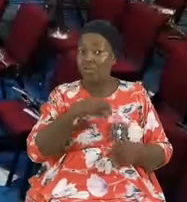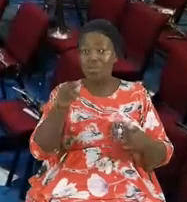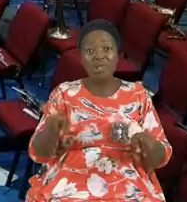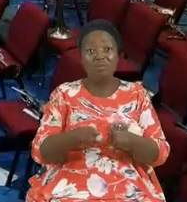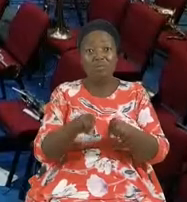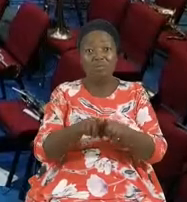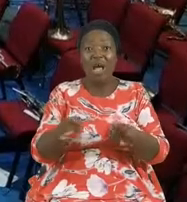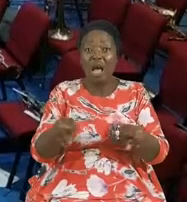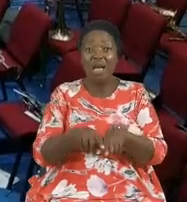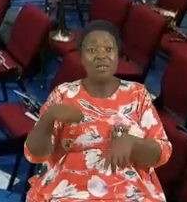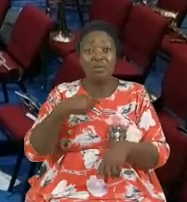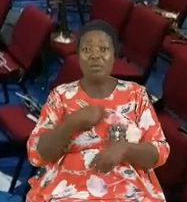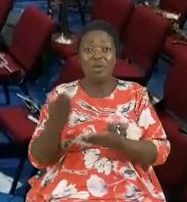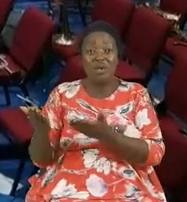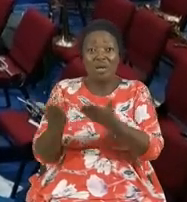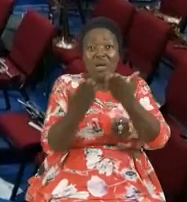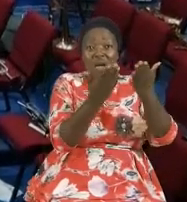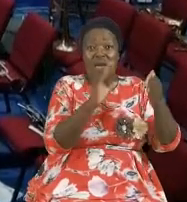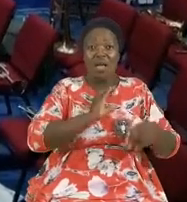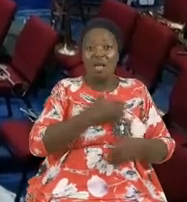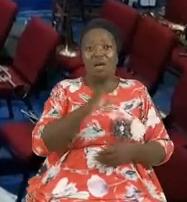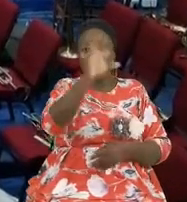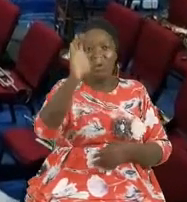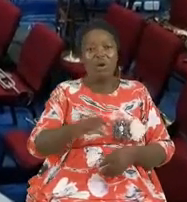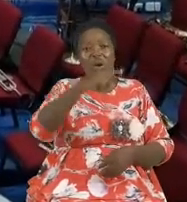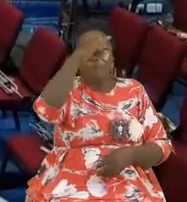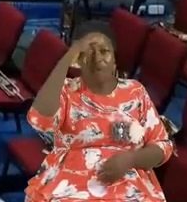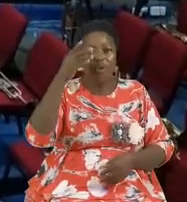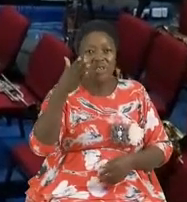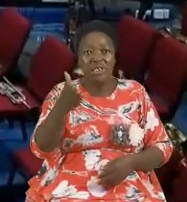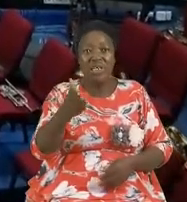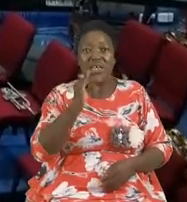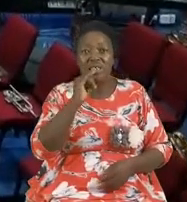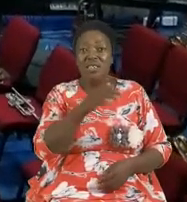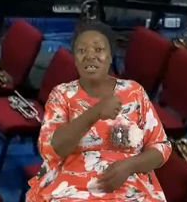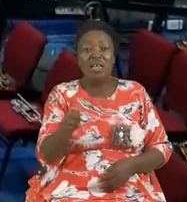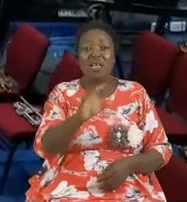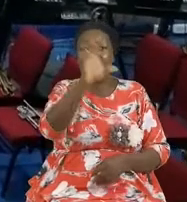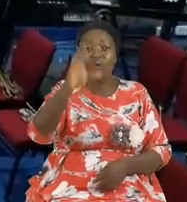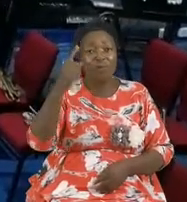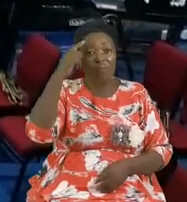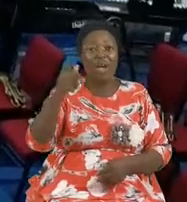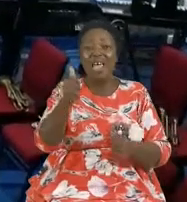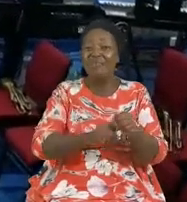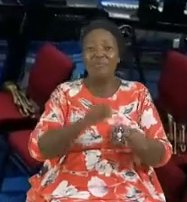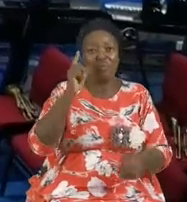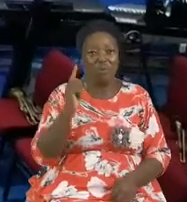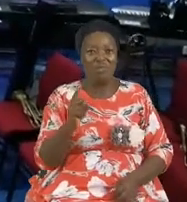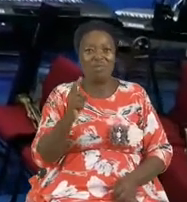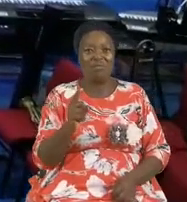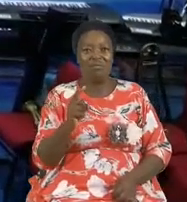of blessings for humanity. And with you, as we carry our cross, because there is a cross